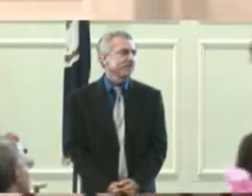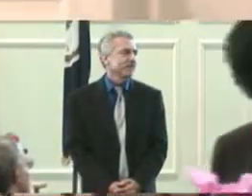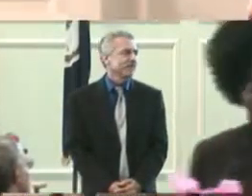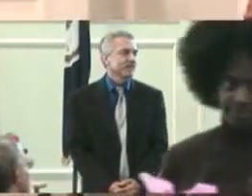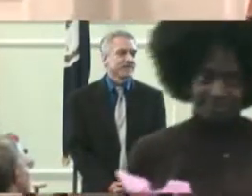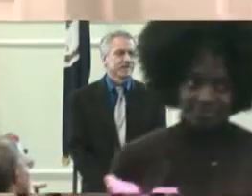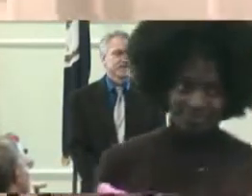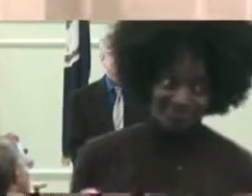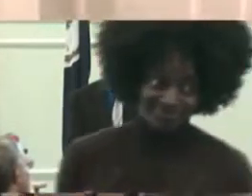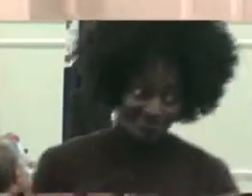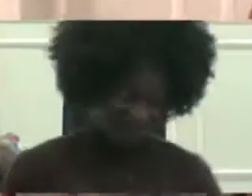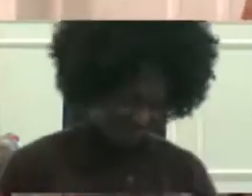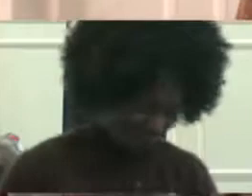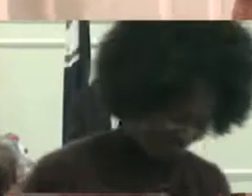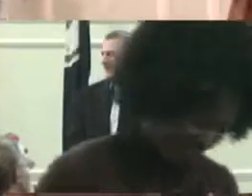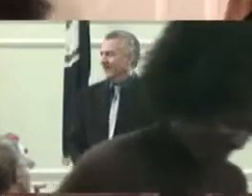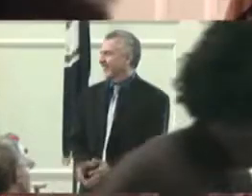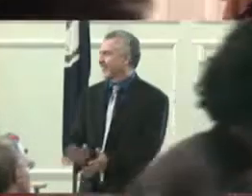Daniel Vasquez.